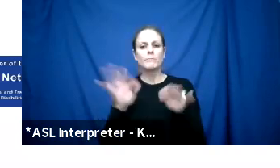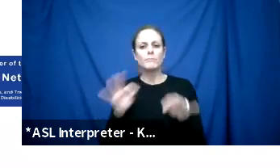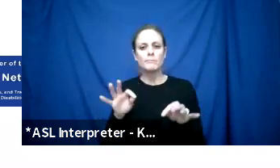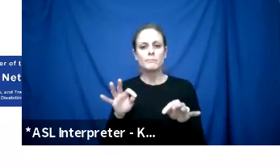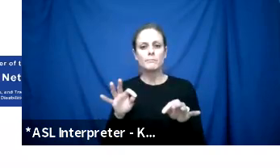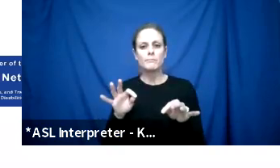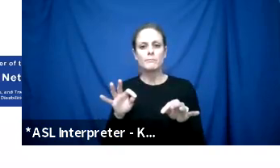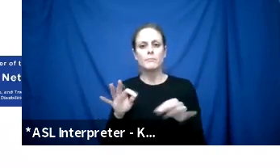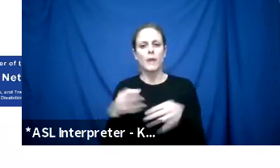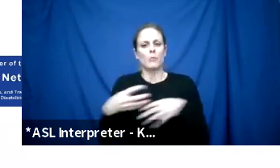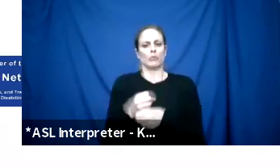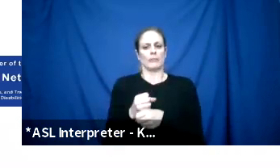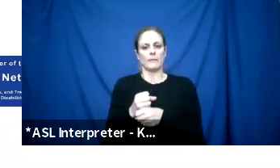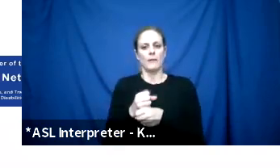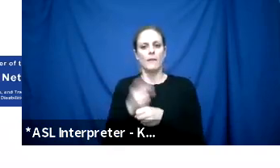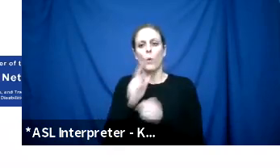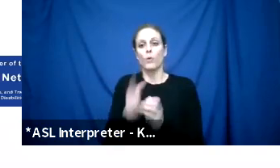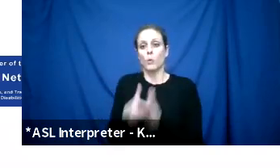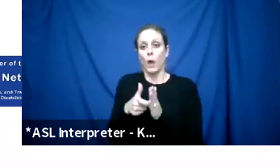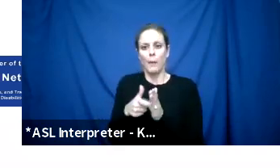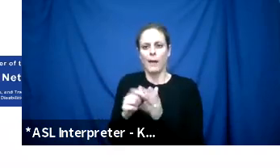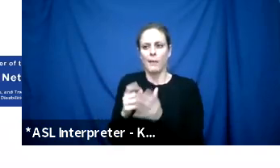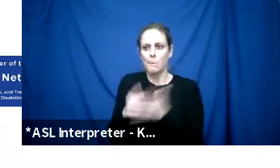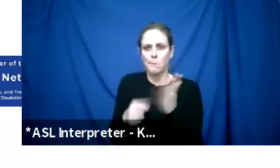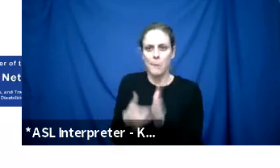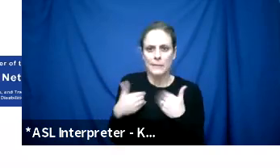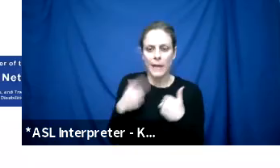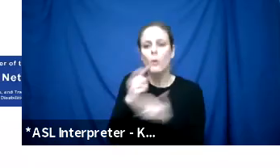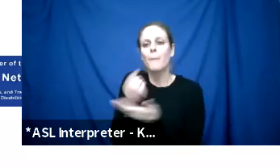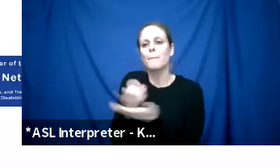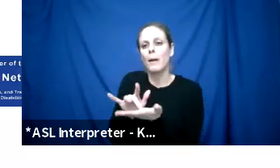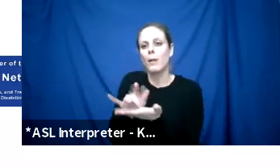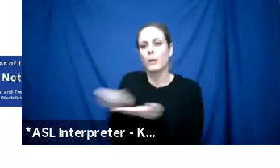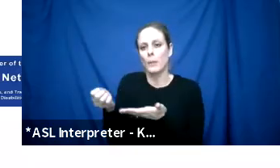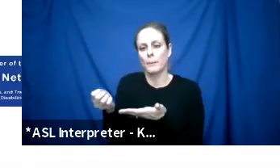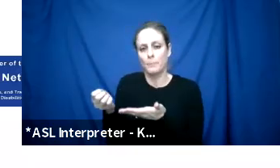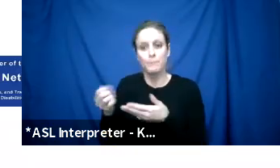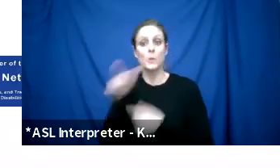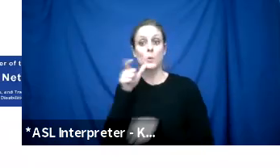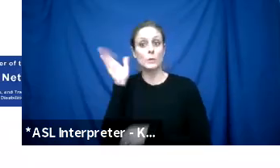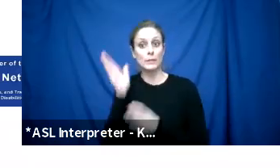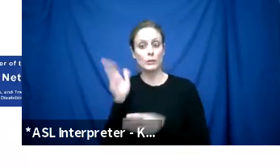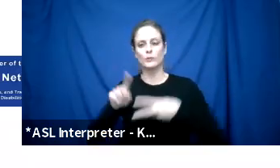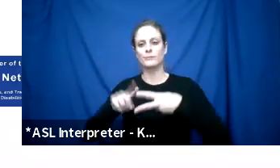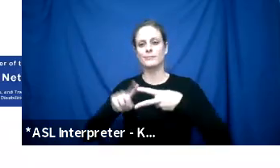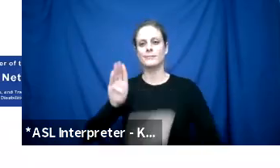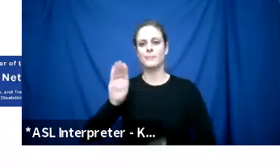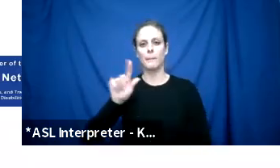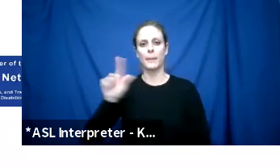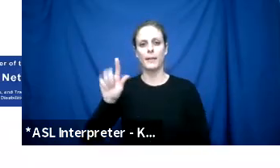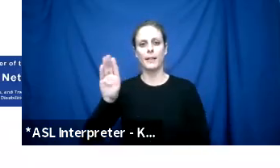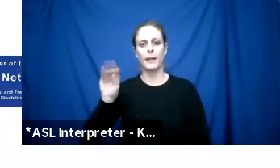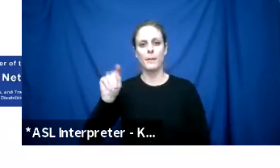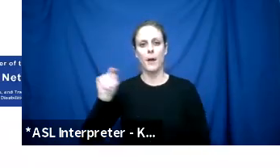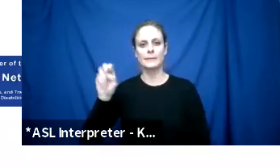equipment. Today's speakers are Bill Botten. Bill Botten serves as the Training and Technical Assistance Coordinator